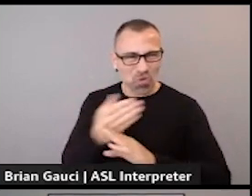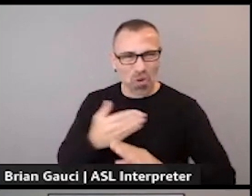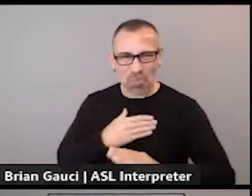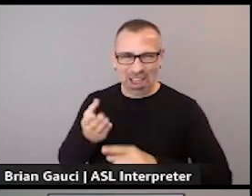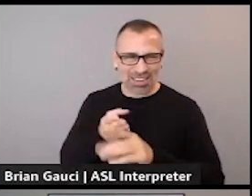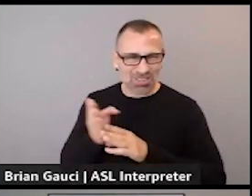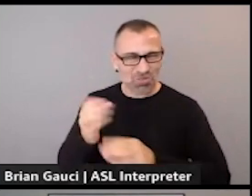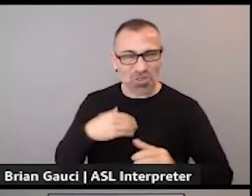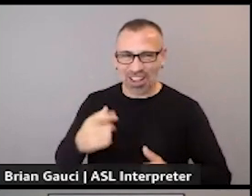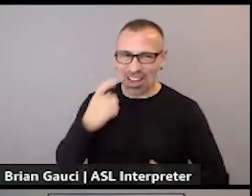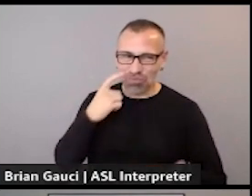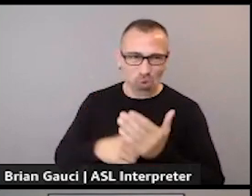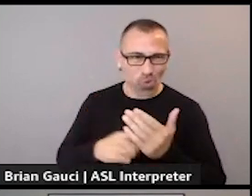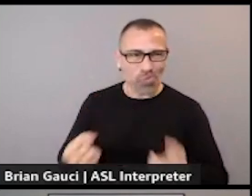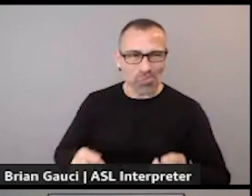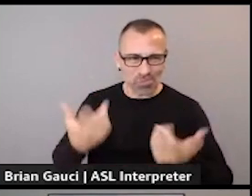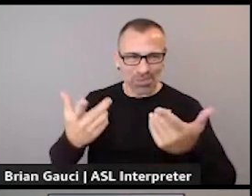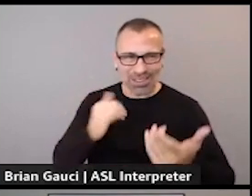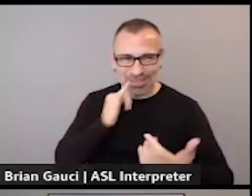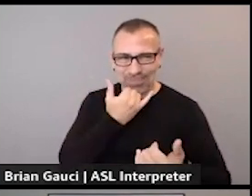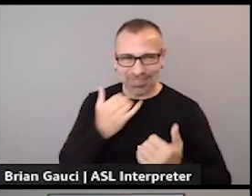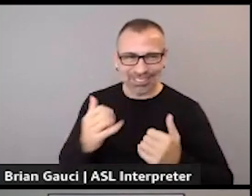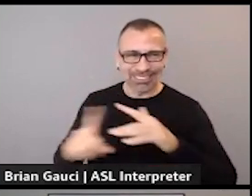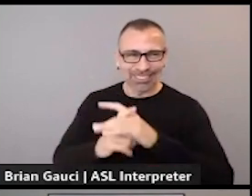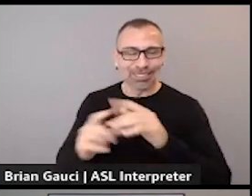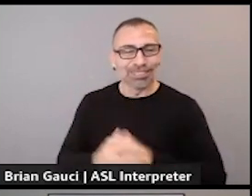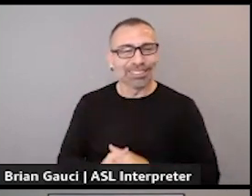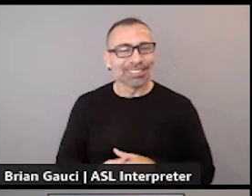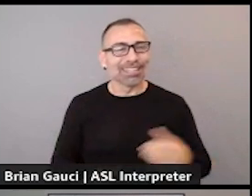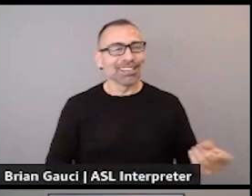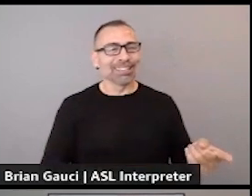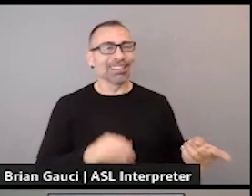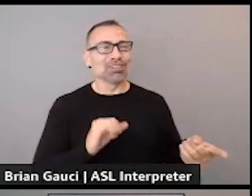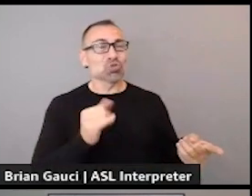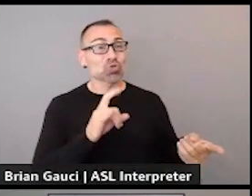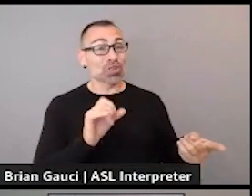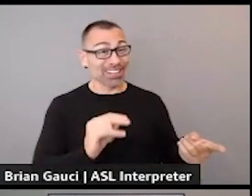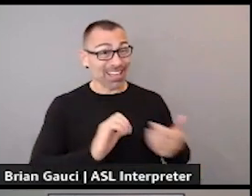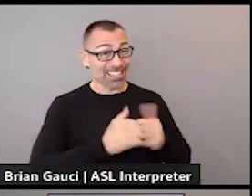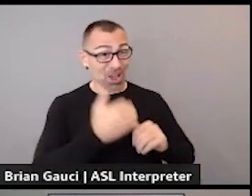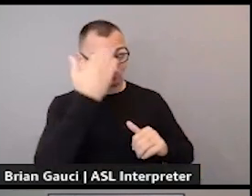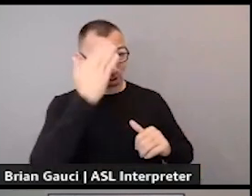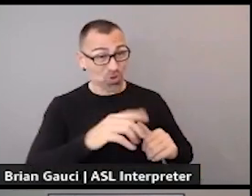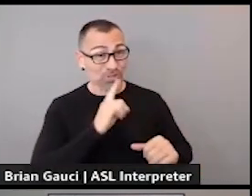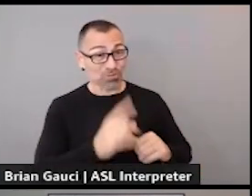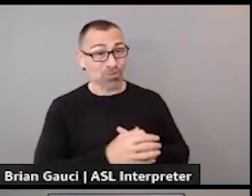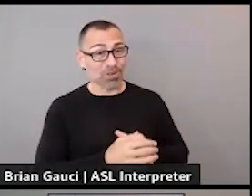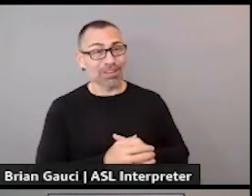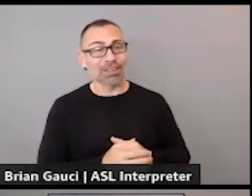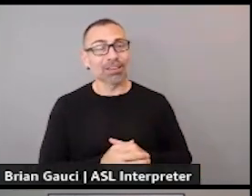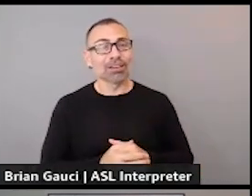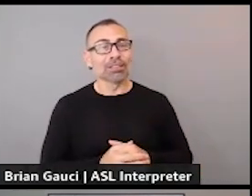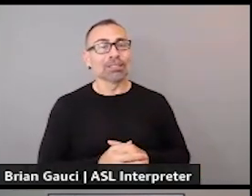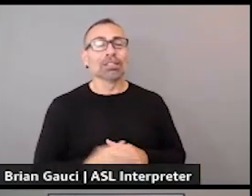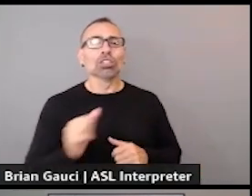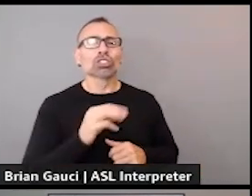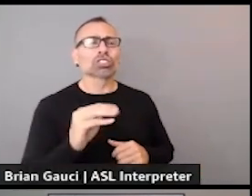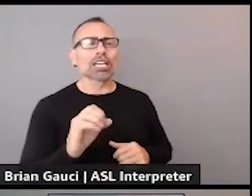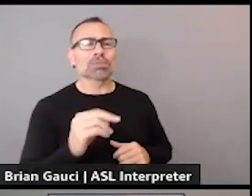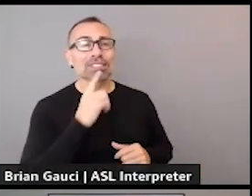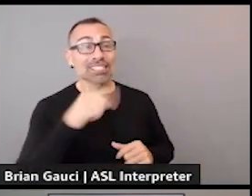algorithms. Yeah, so there's like basically certain types of problems where we expect to get an exponential speed up